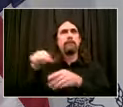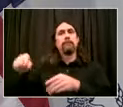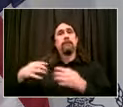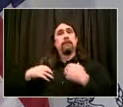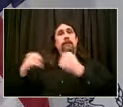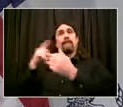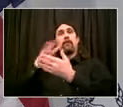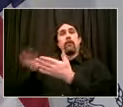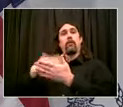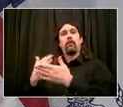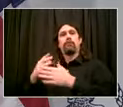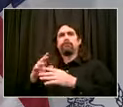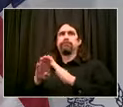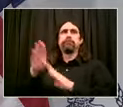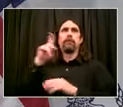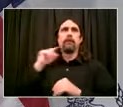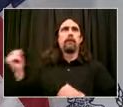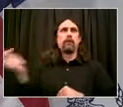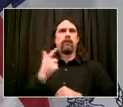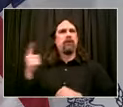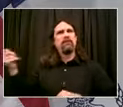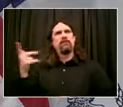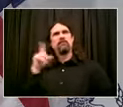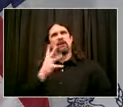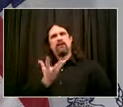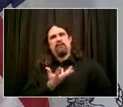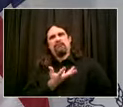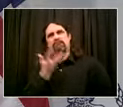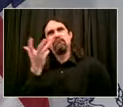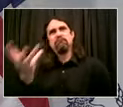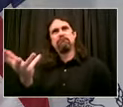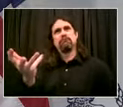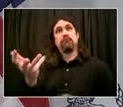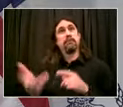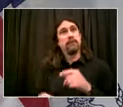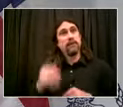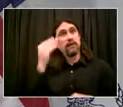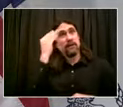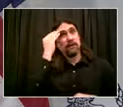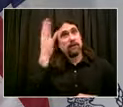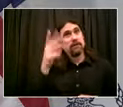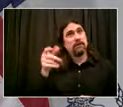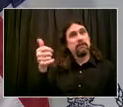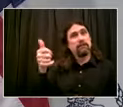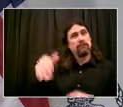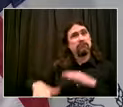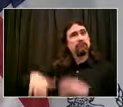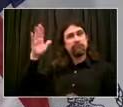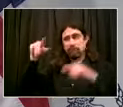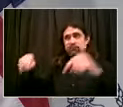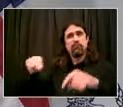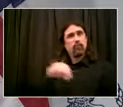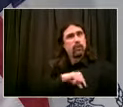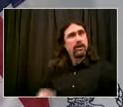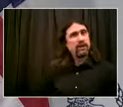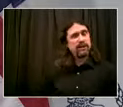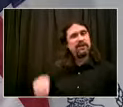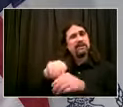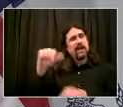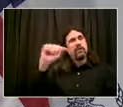and raised in Astoria, Queens, someone who loves this city to her core, the right person to,